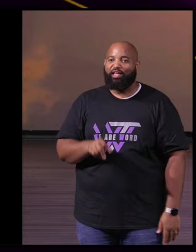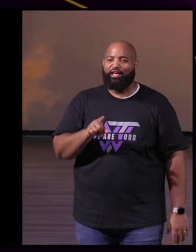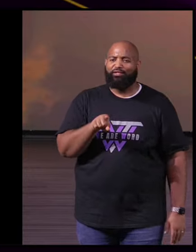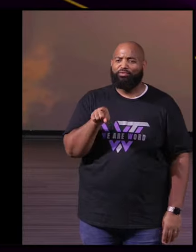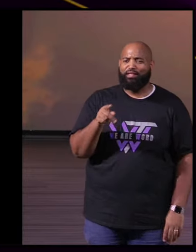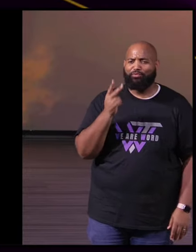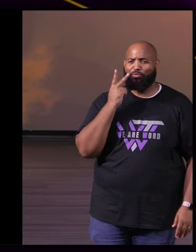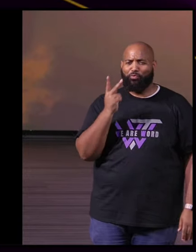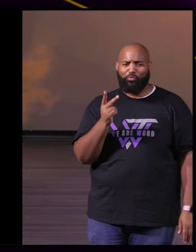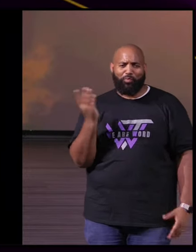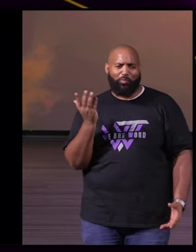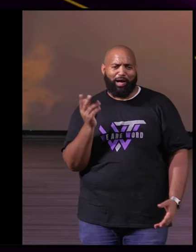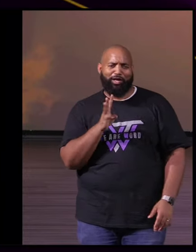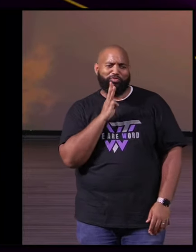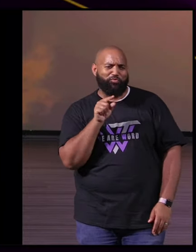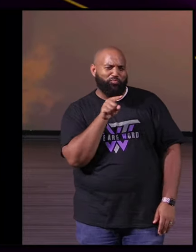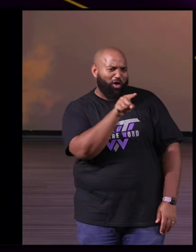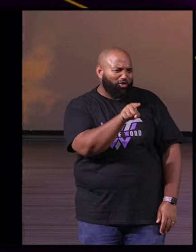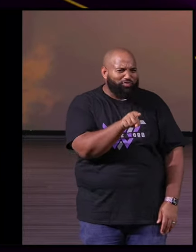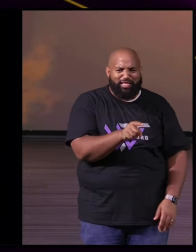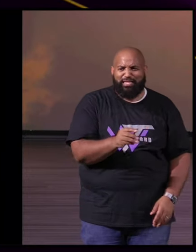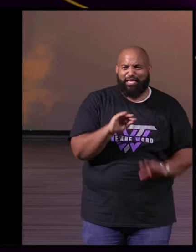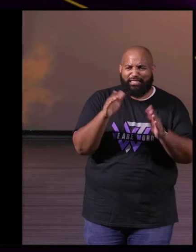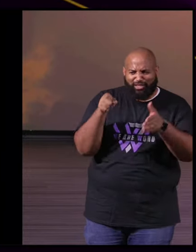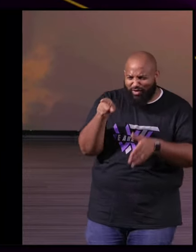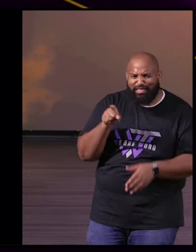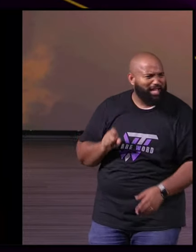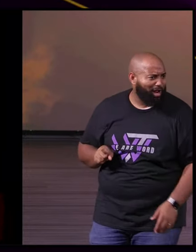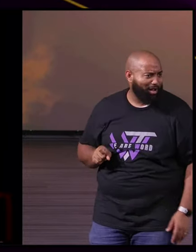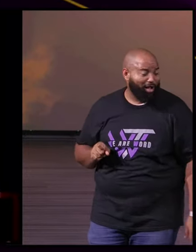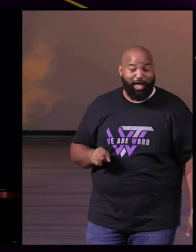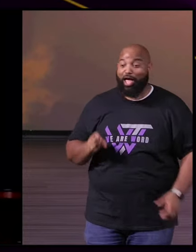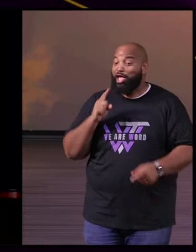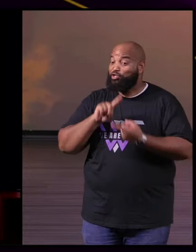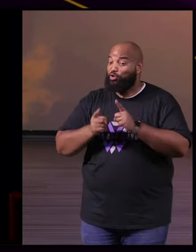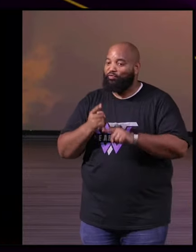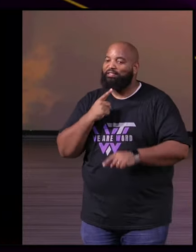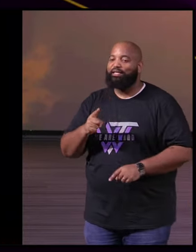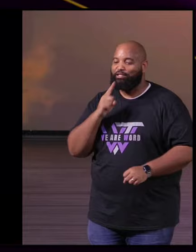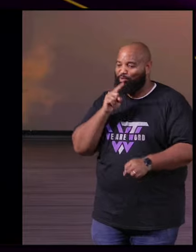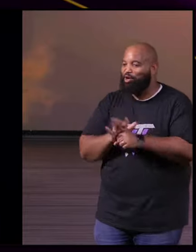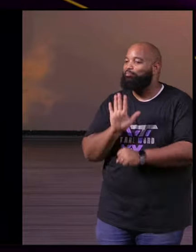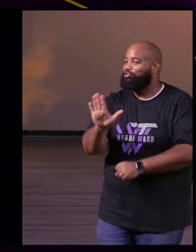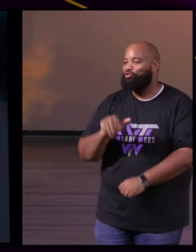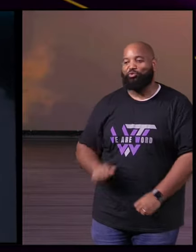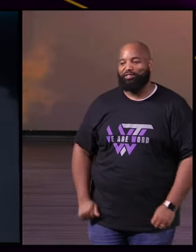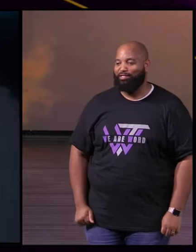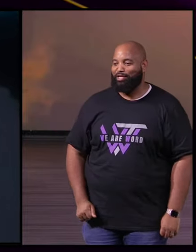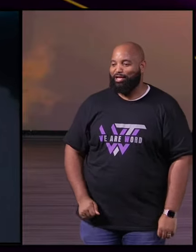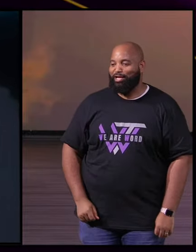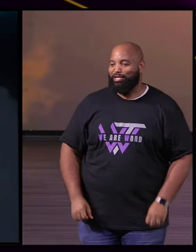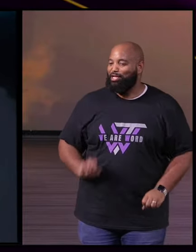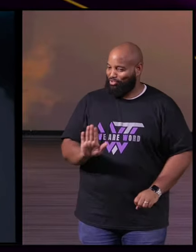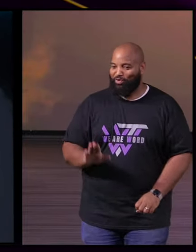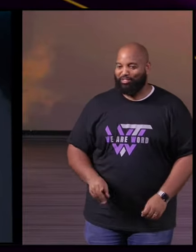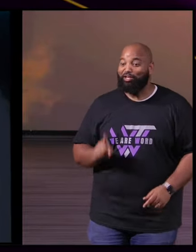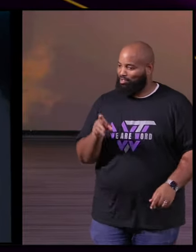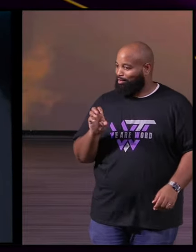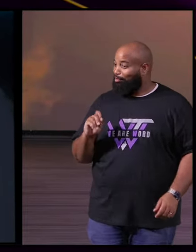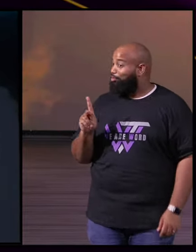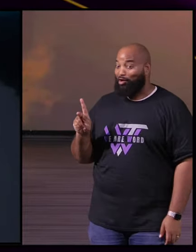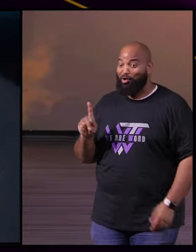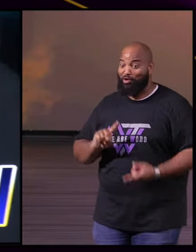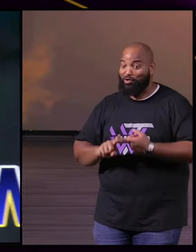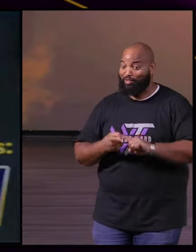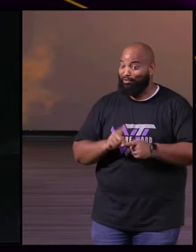the waterfront, I'm giving it to your descendants. And you pack up your car. And pack